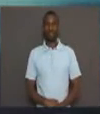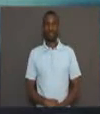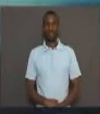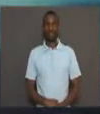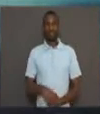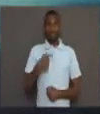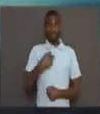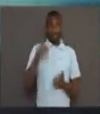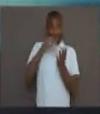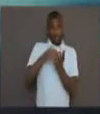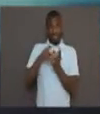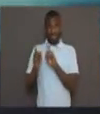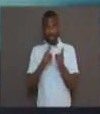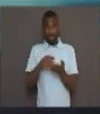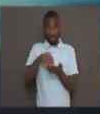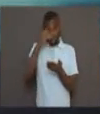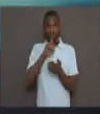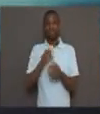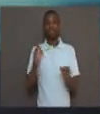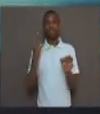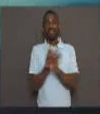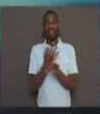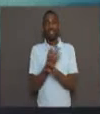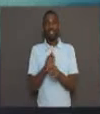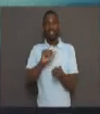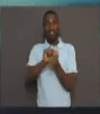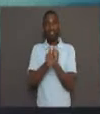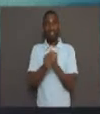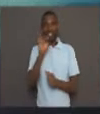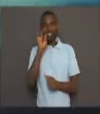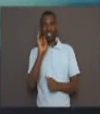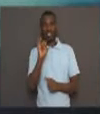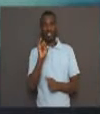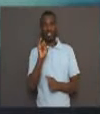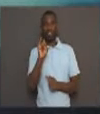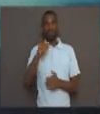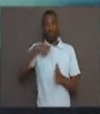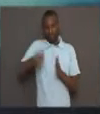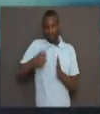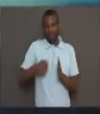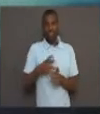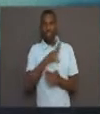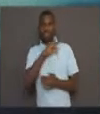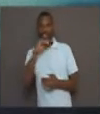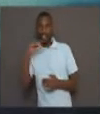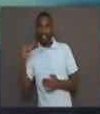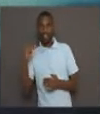We will also learn the function of alternating current generators